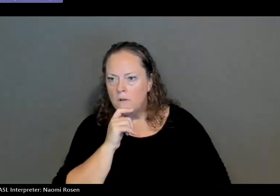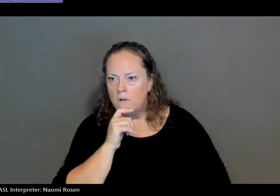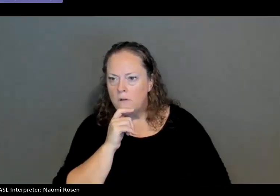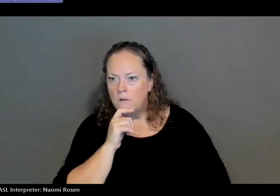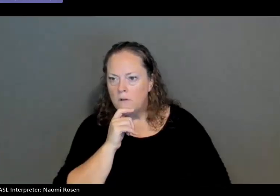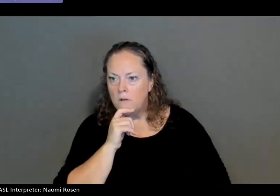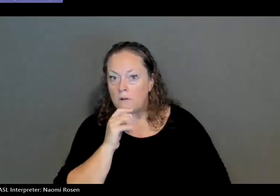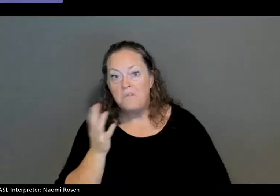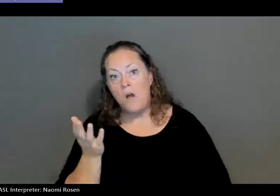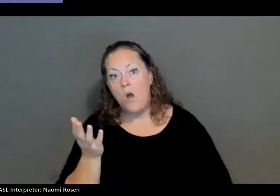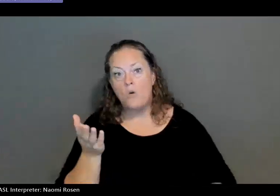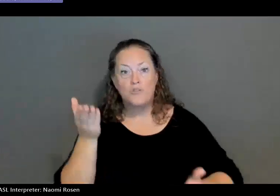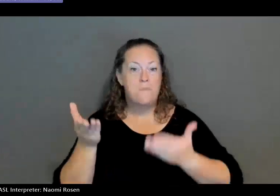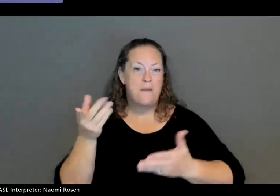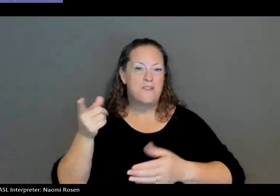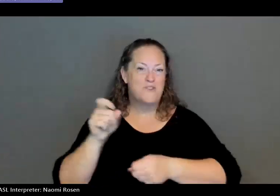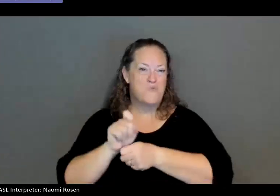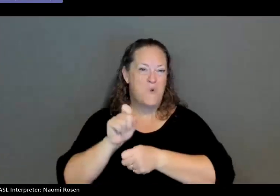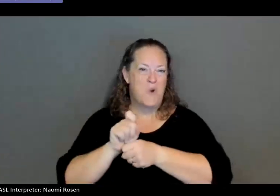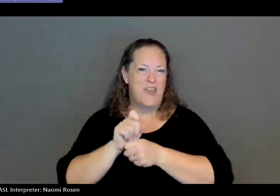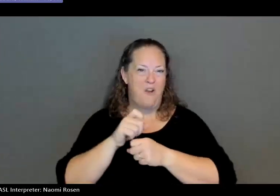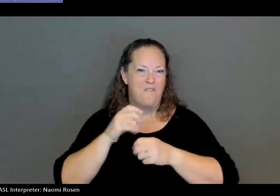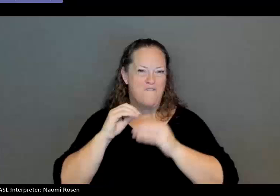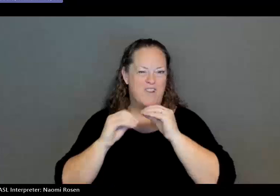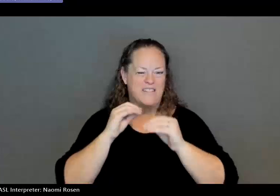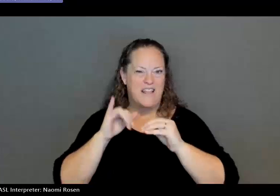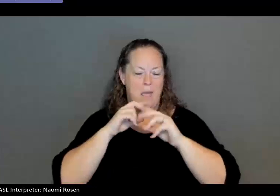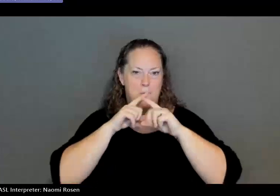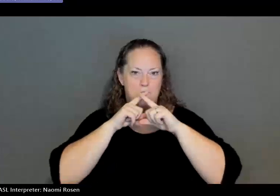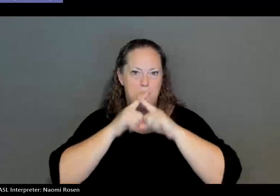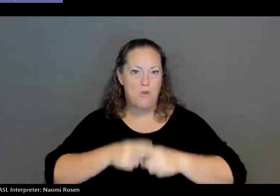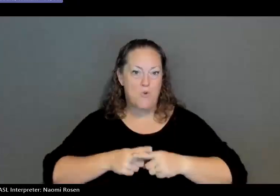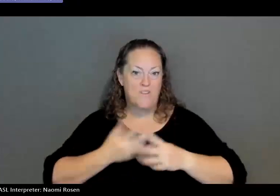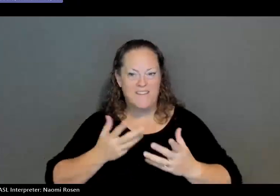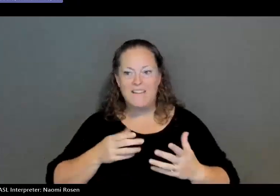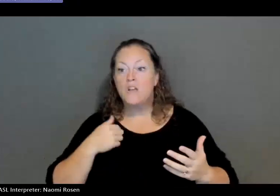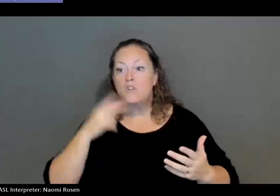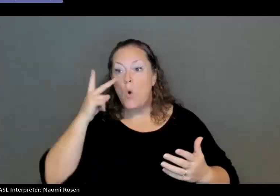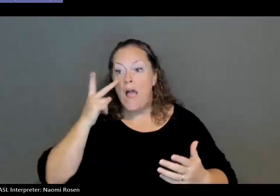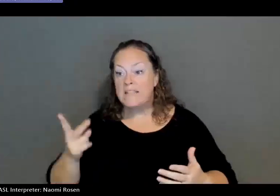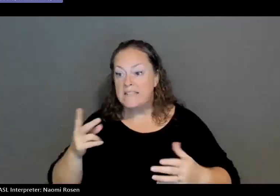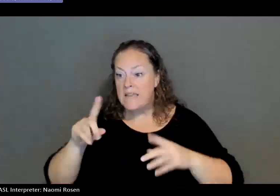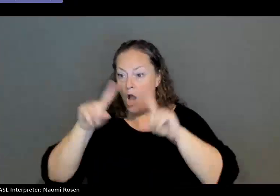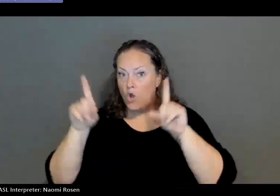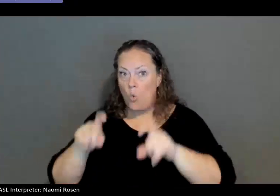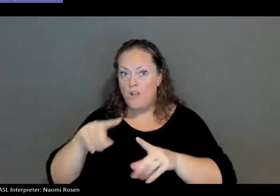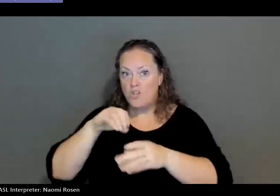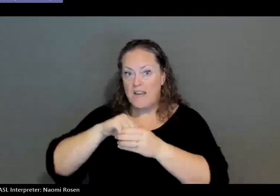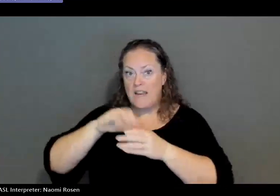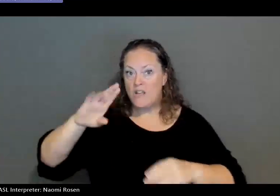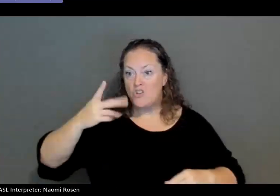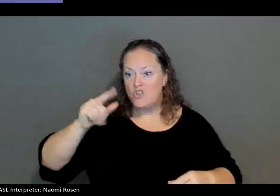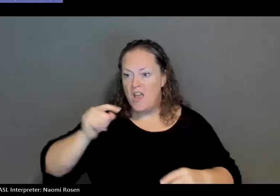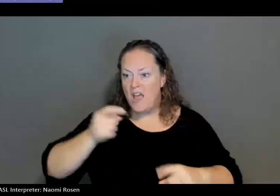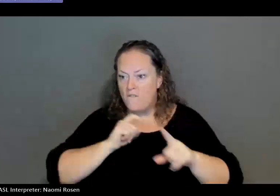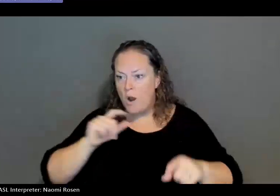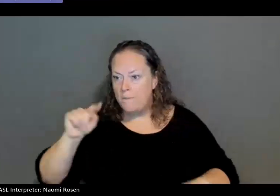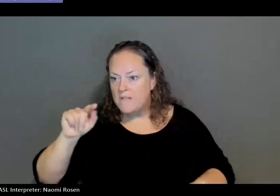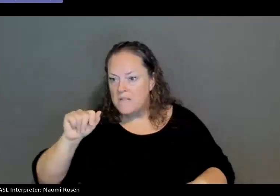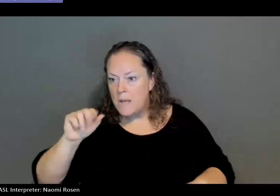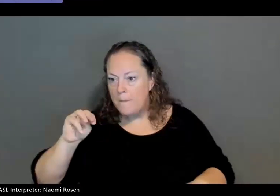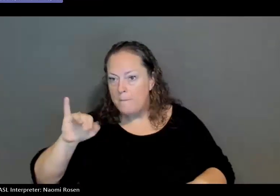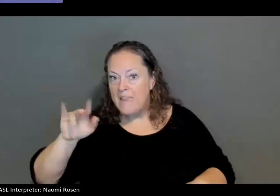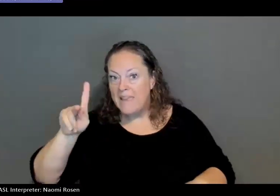Well, she might be working on the mute there. I see a question from Tamika Seals Manzano,